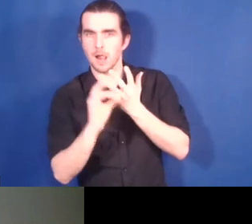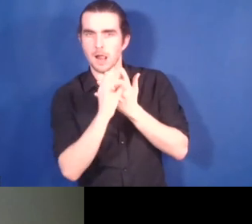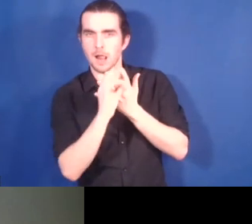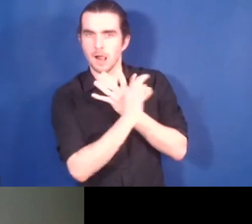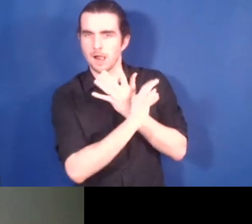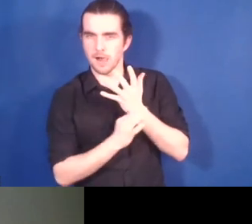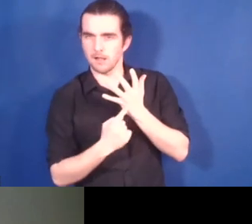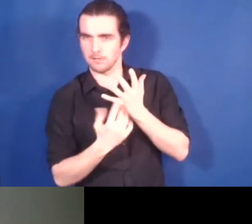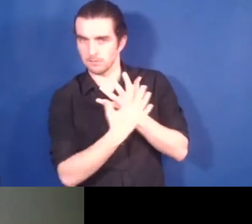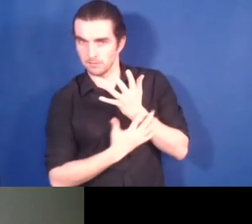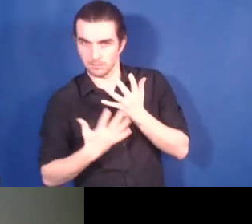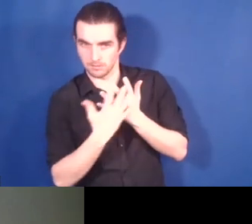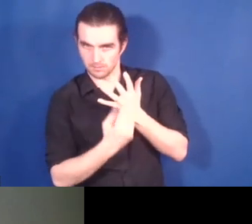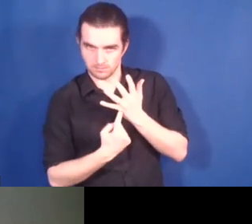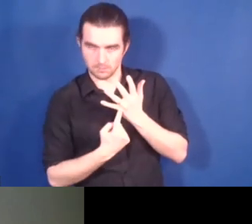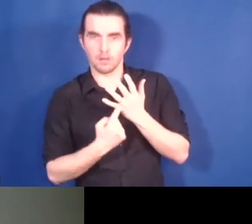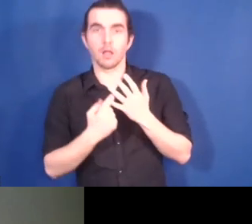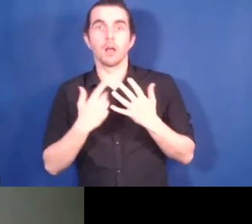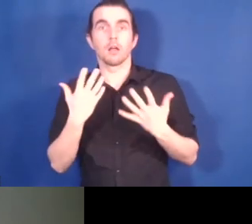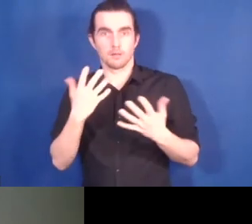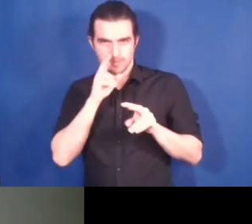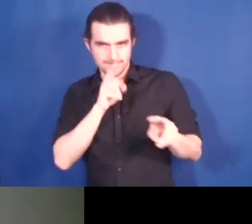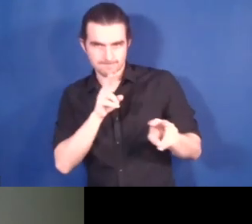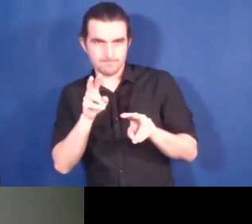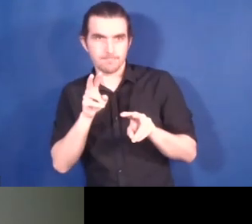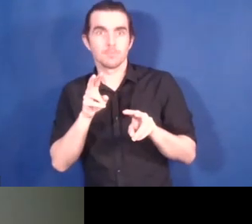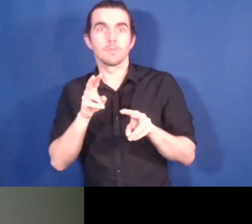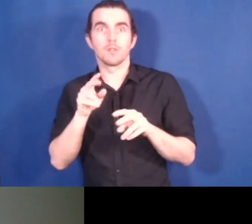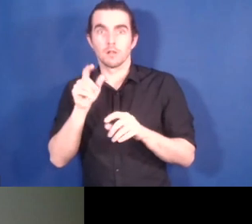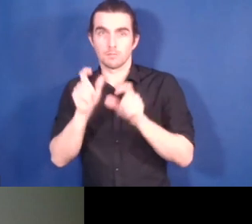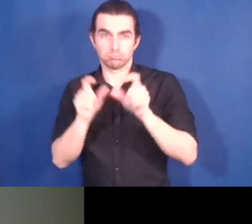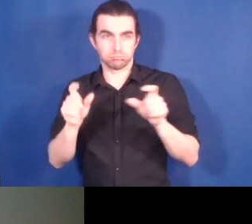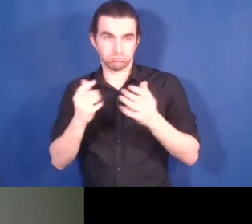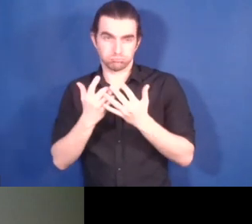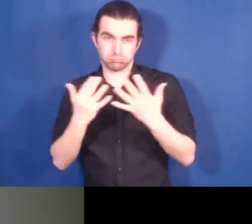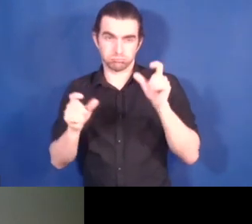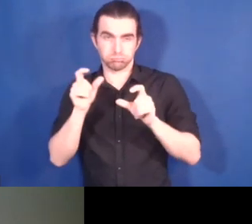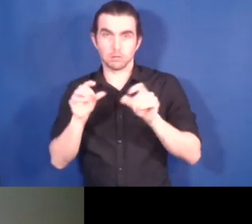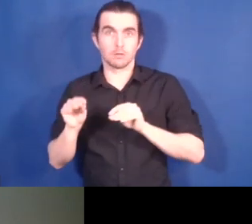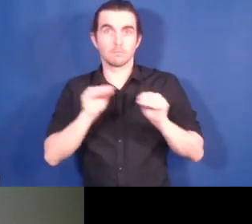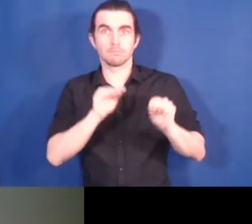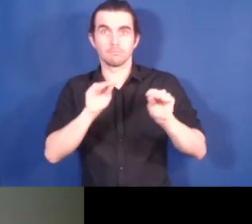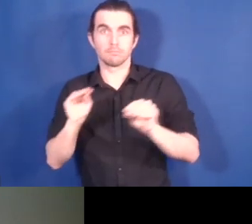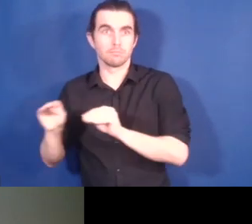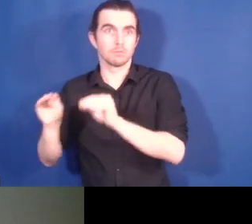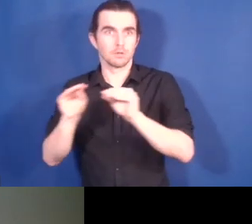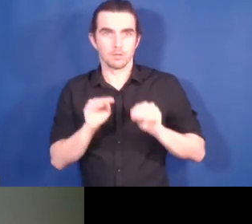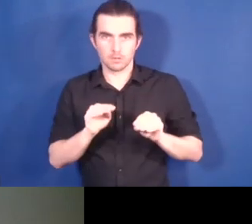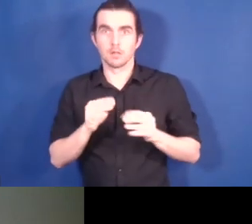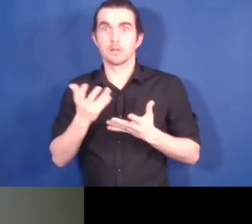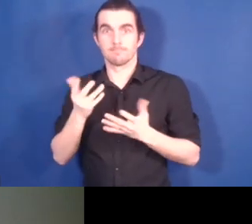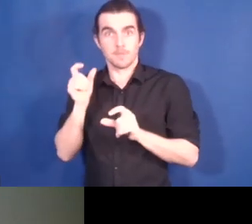instance, or to the Solomon Islands. Planned relocation like that must respect